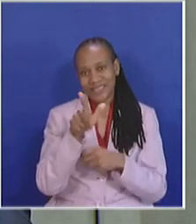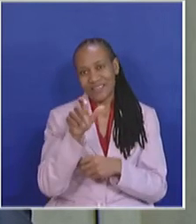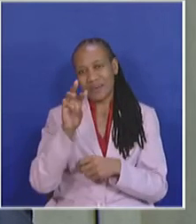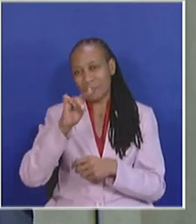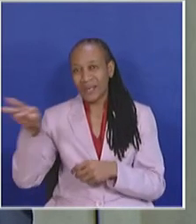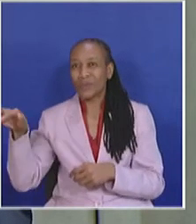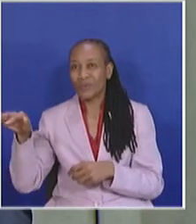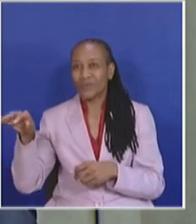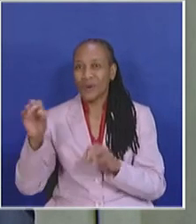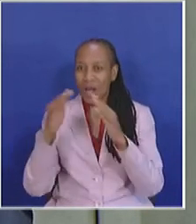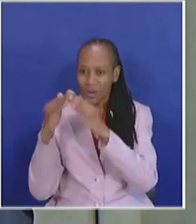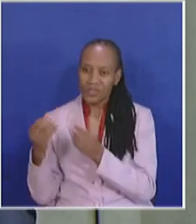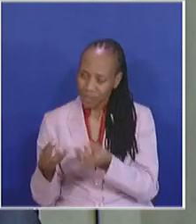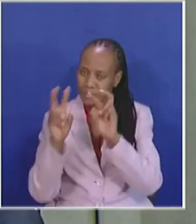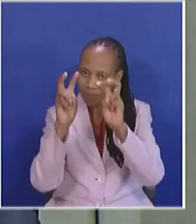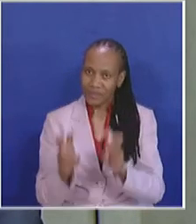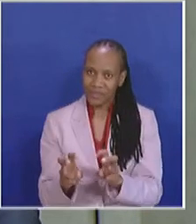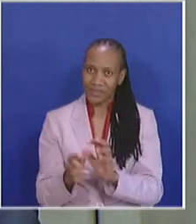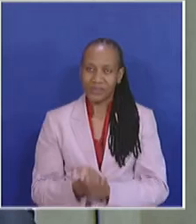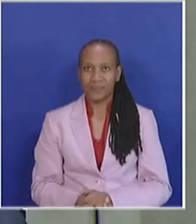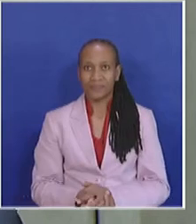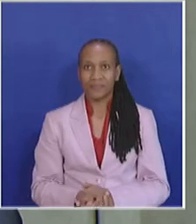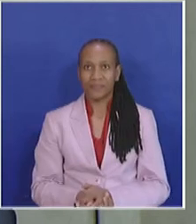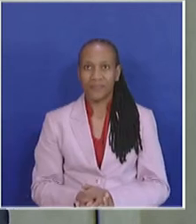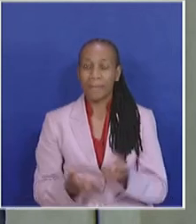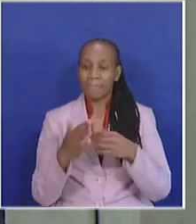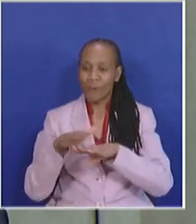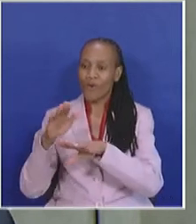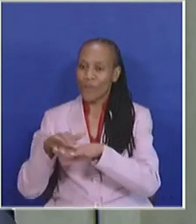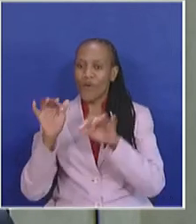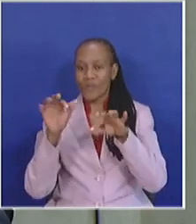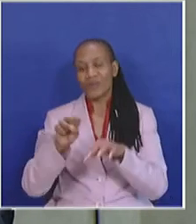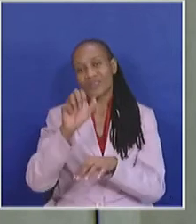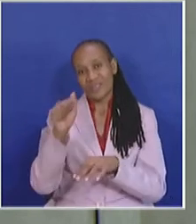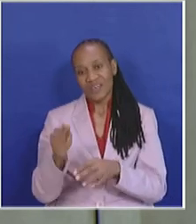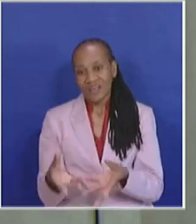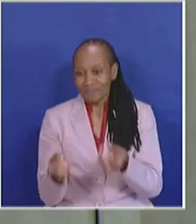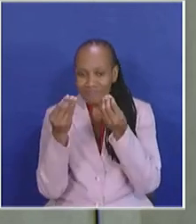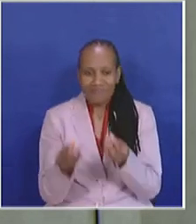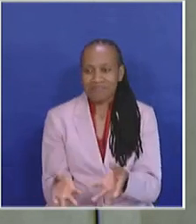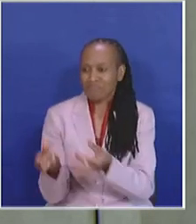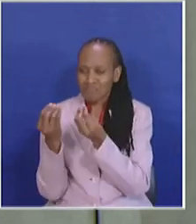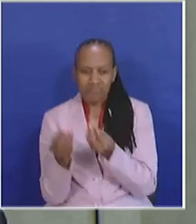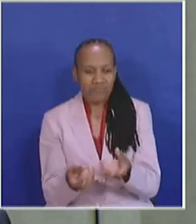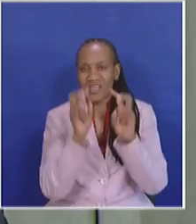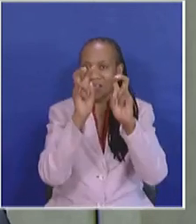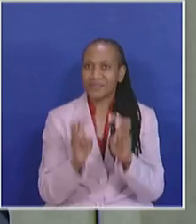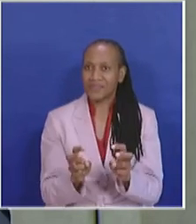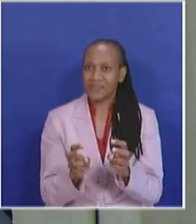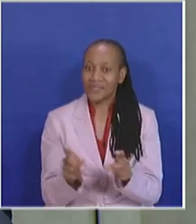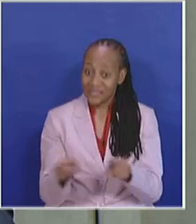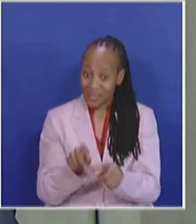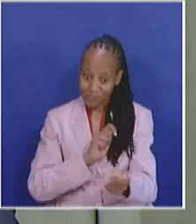grid, bringing the power of energy to more South Africans, transforming their lives in the process.